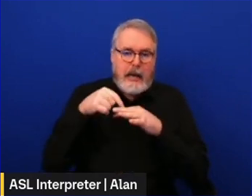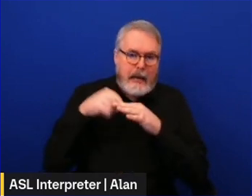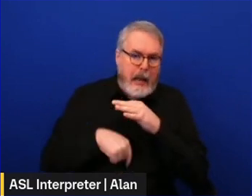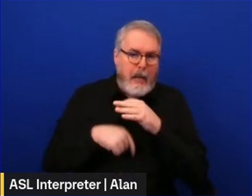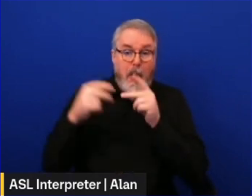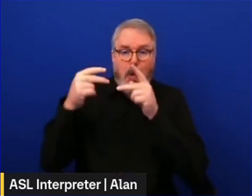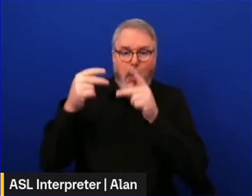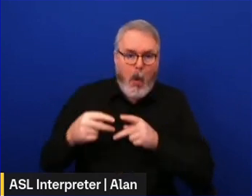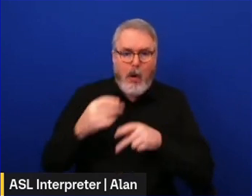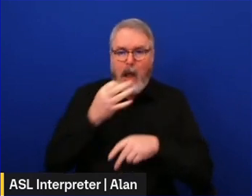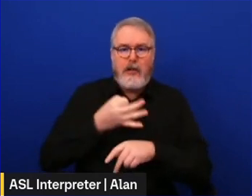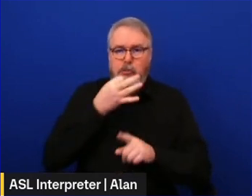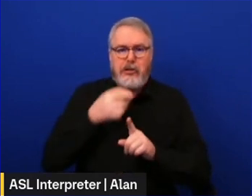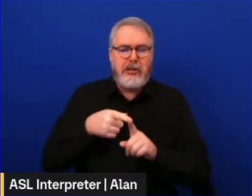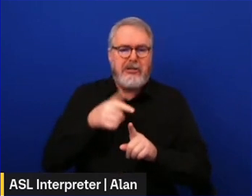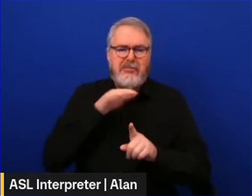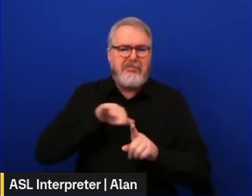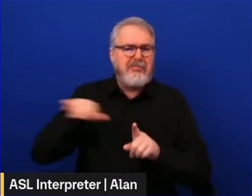expertise.